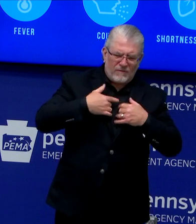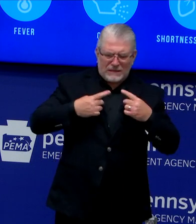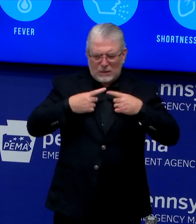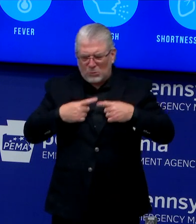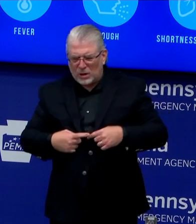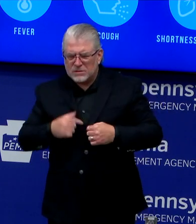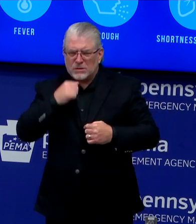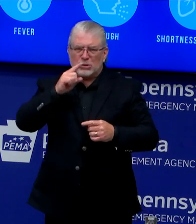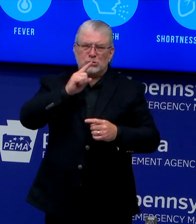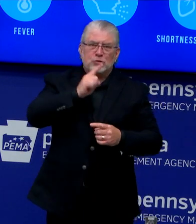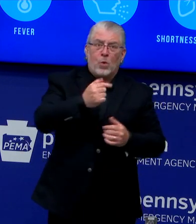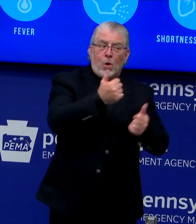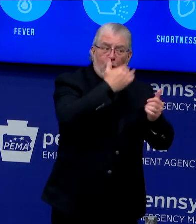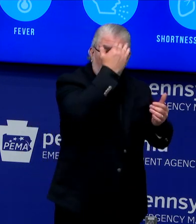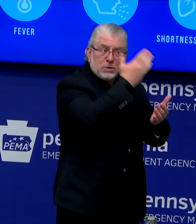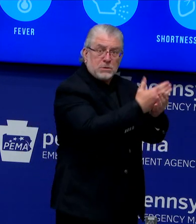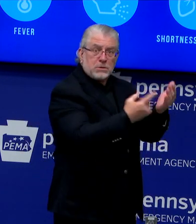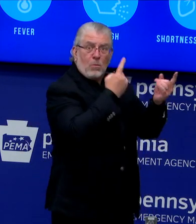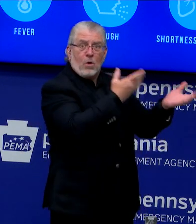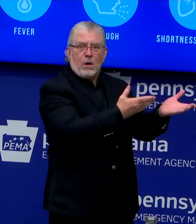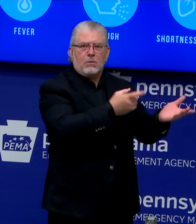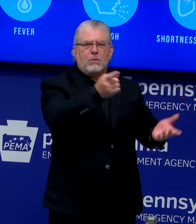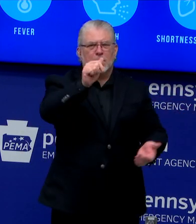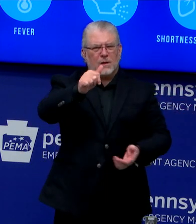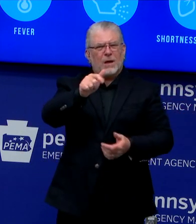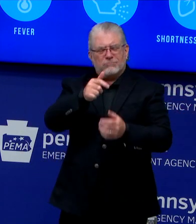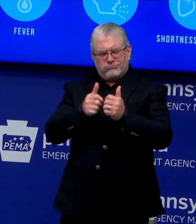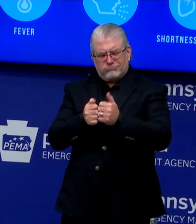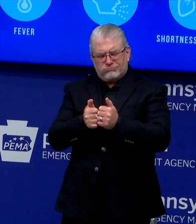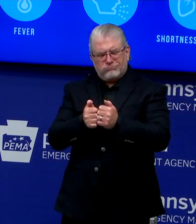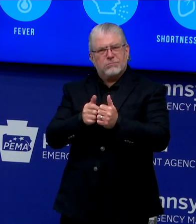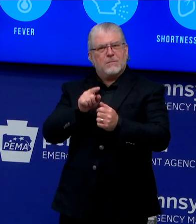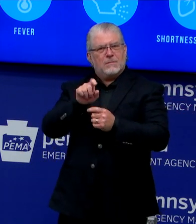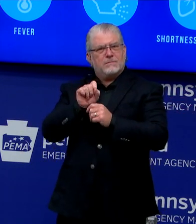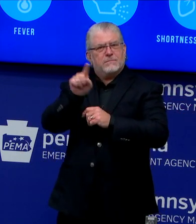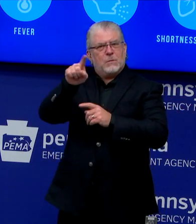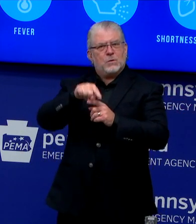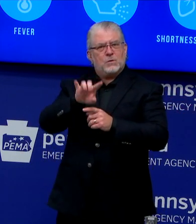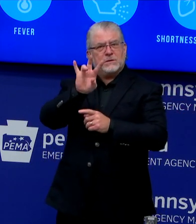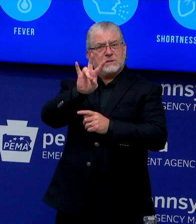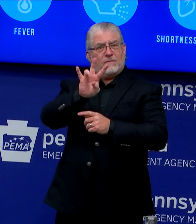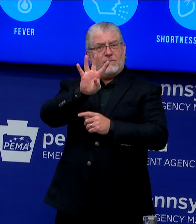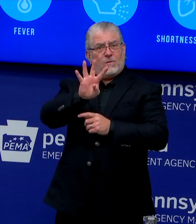contact the crisis text line by texting PA to